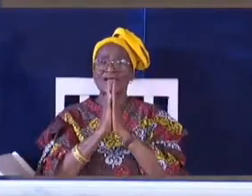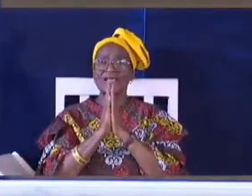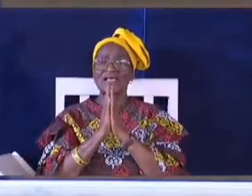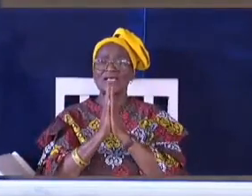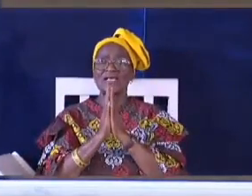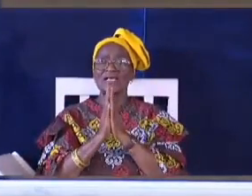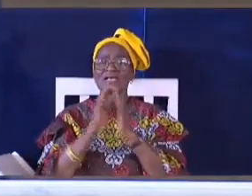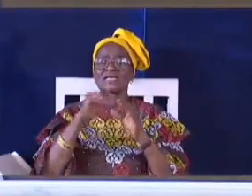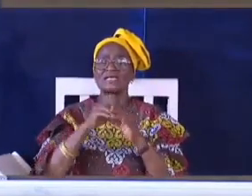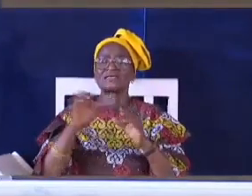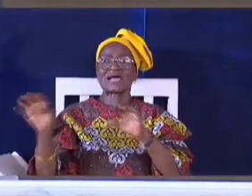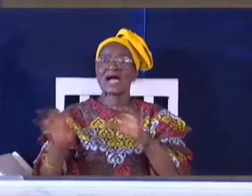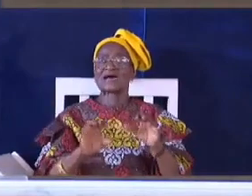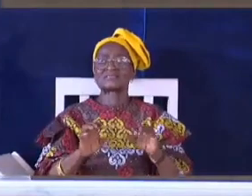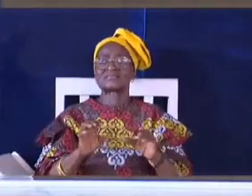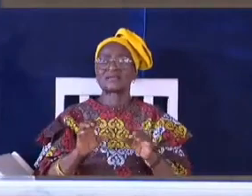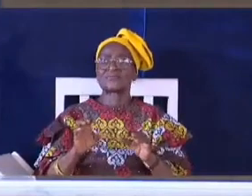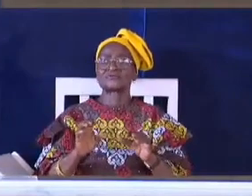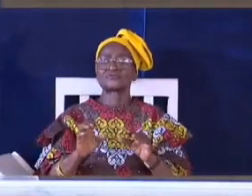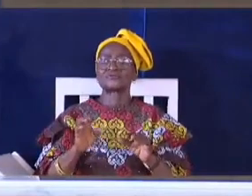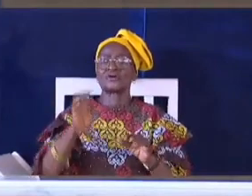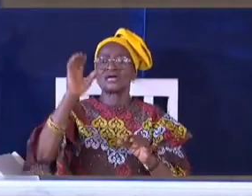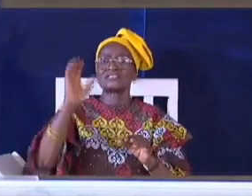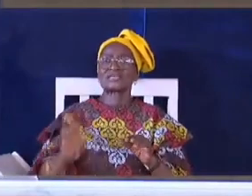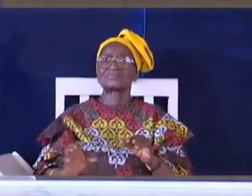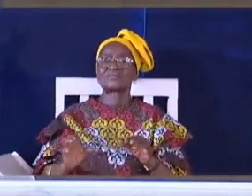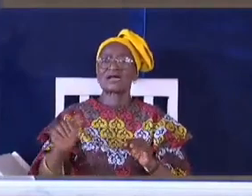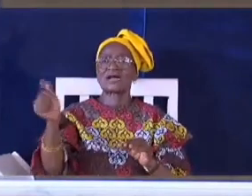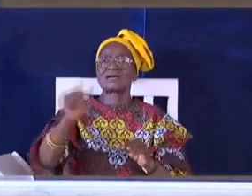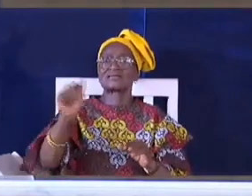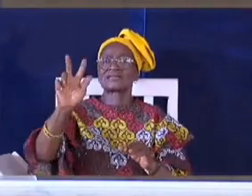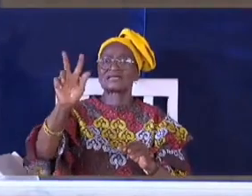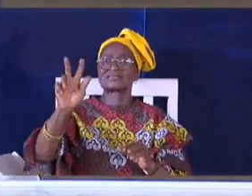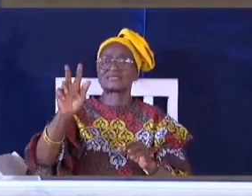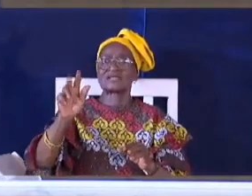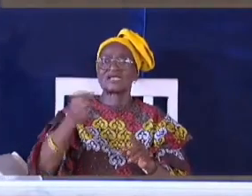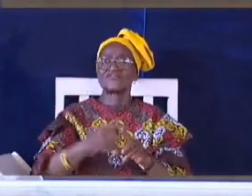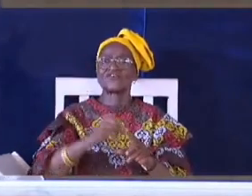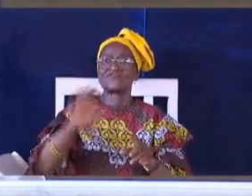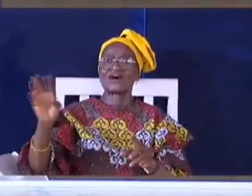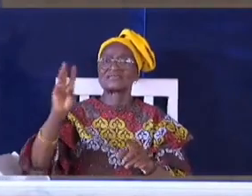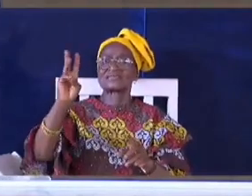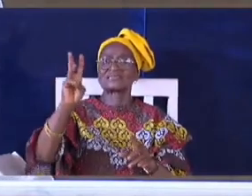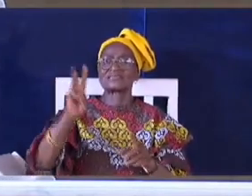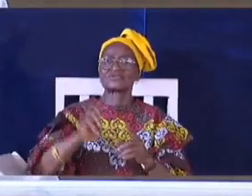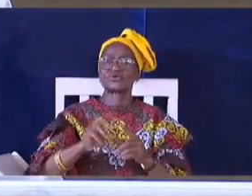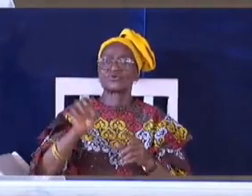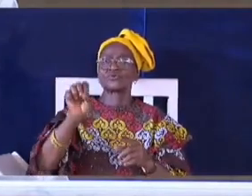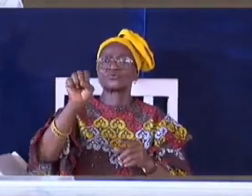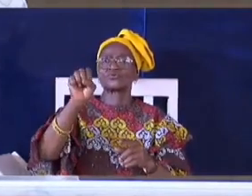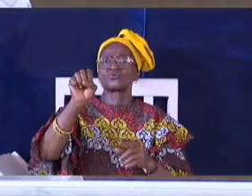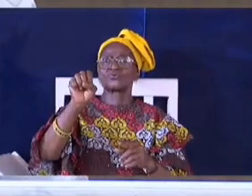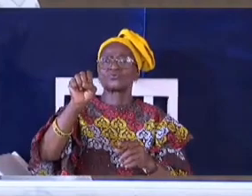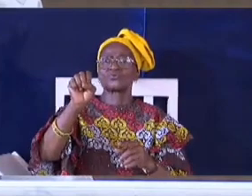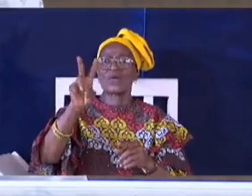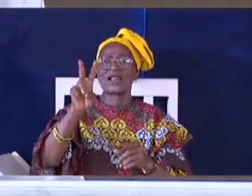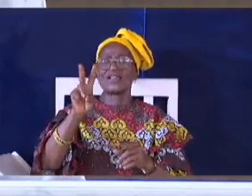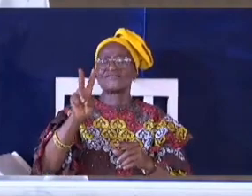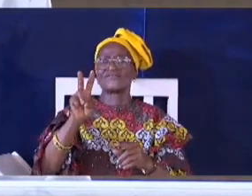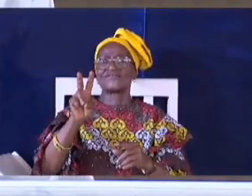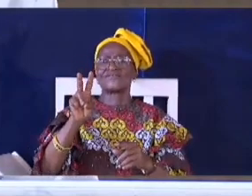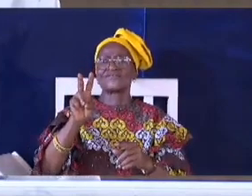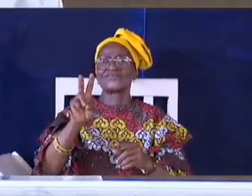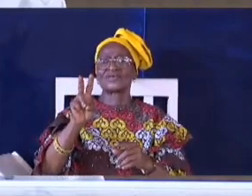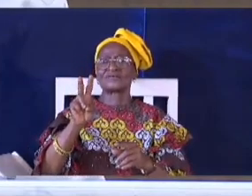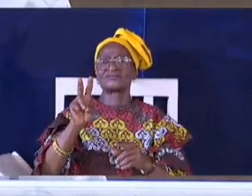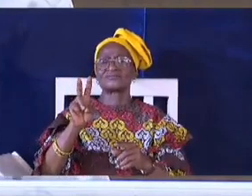In Acts of the Apostles, chapter 13, from verse 6 to 12. Acts of the Apostles, chapter 13, from verse